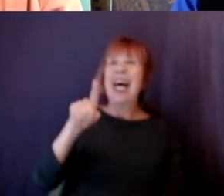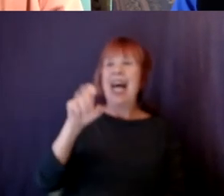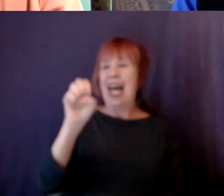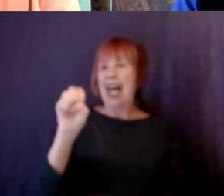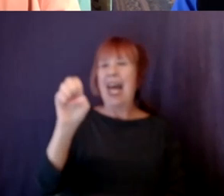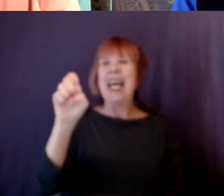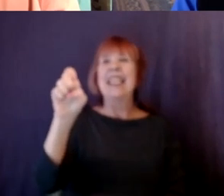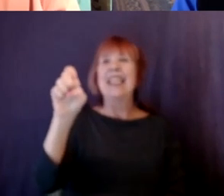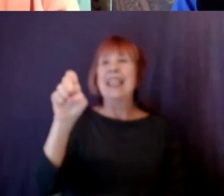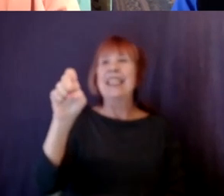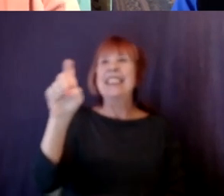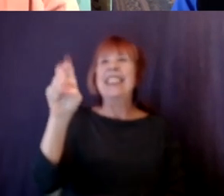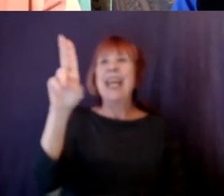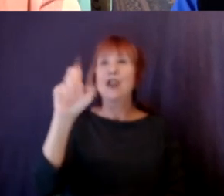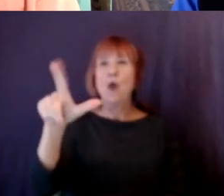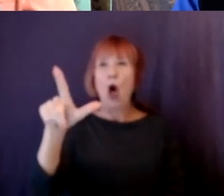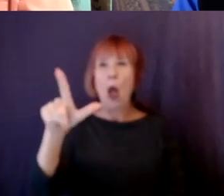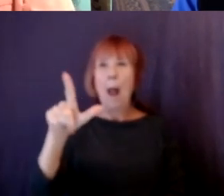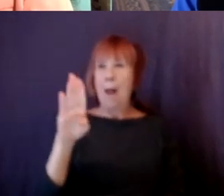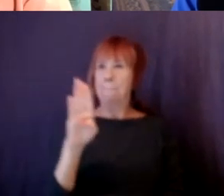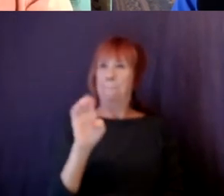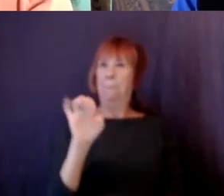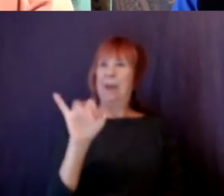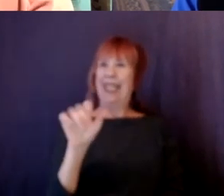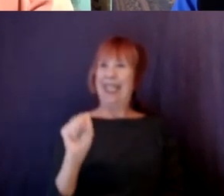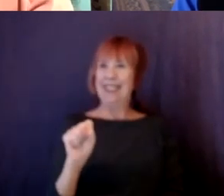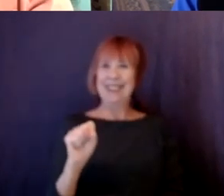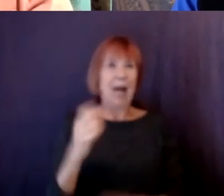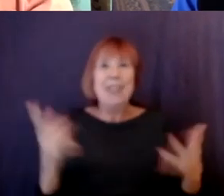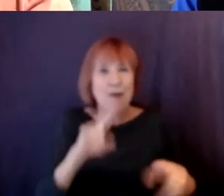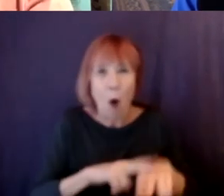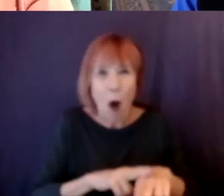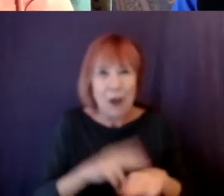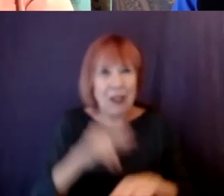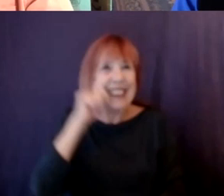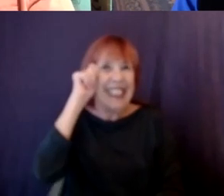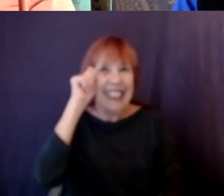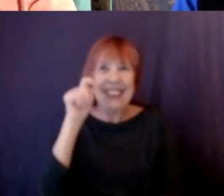typical teenagers and young adults. And so